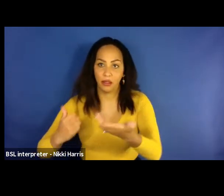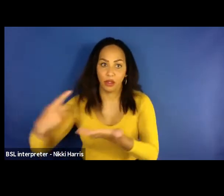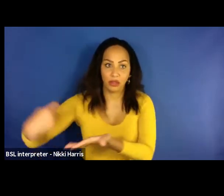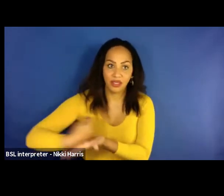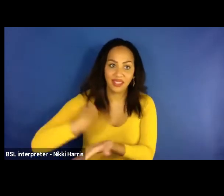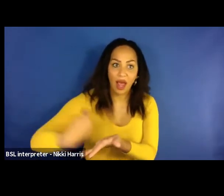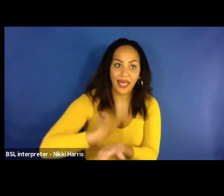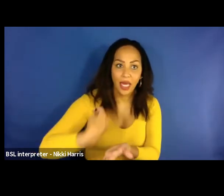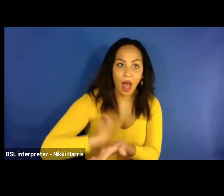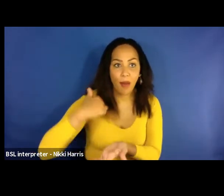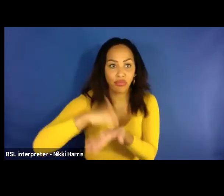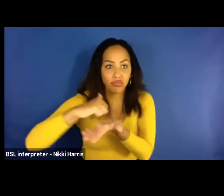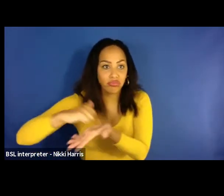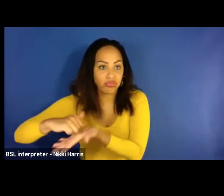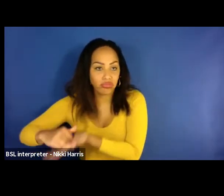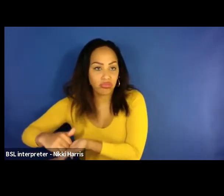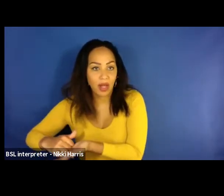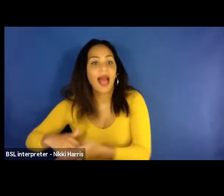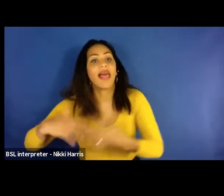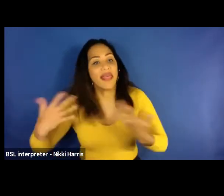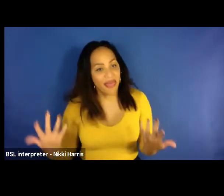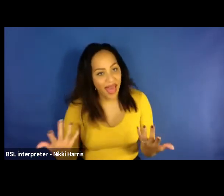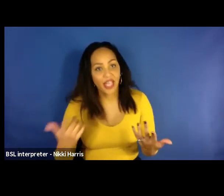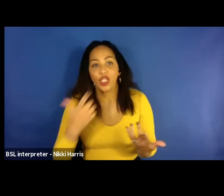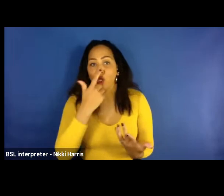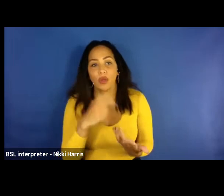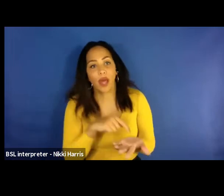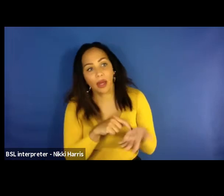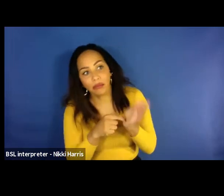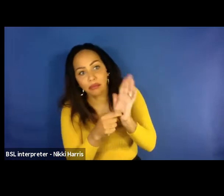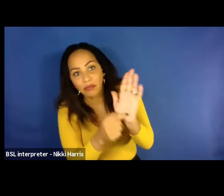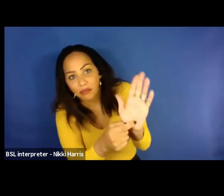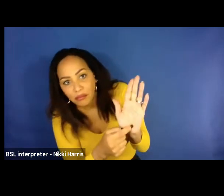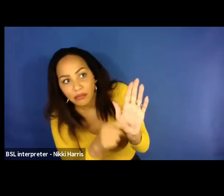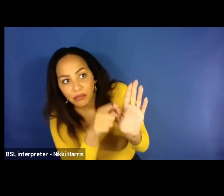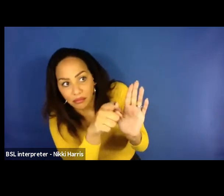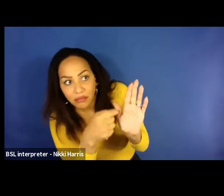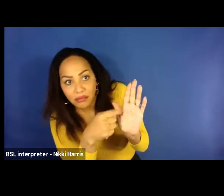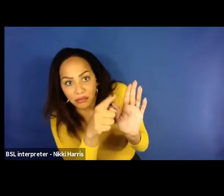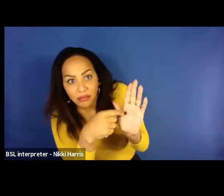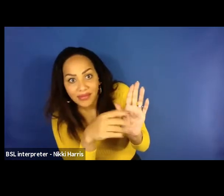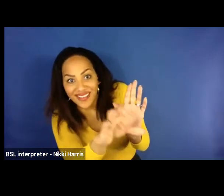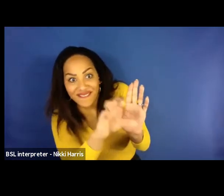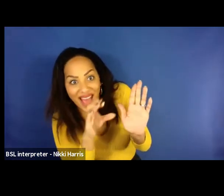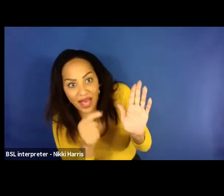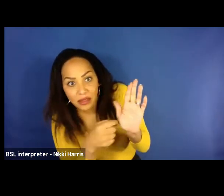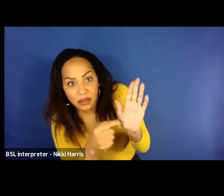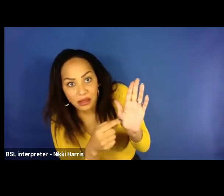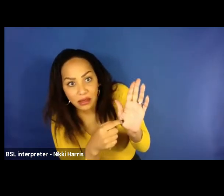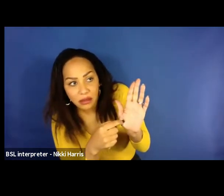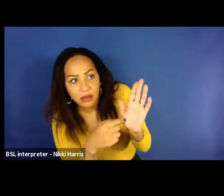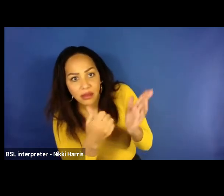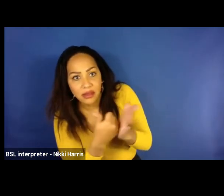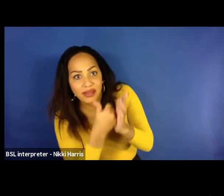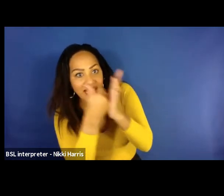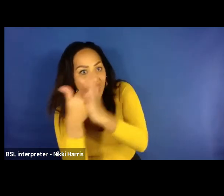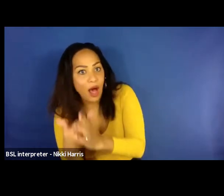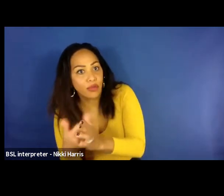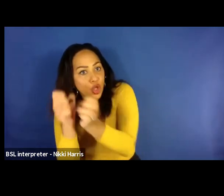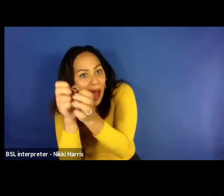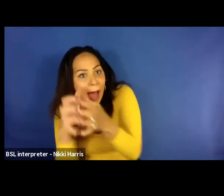that experience, then you can think about investors who can then start to amplify the audience that you reach. Does that make sense?